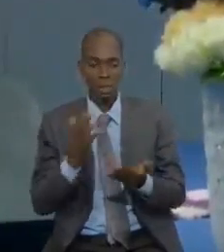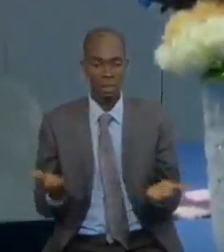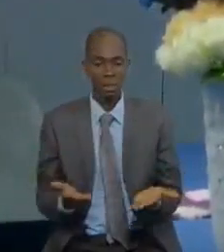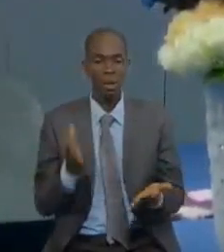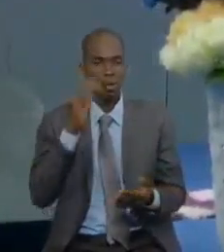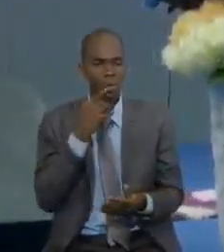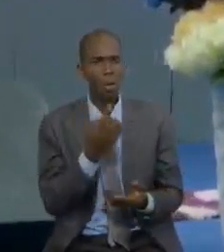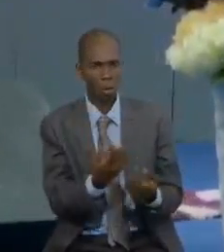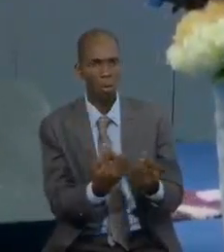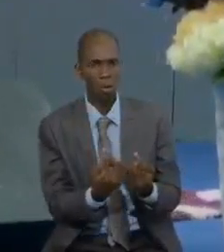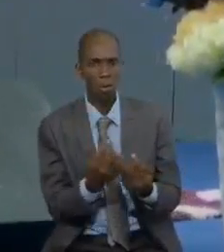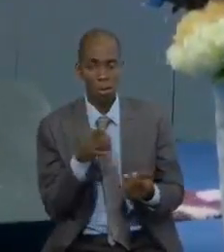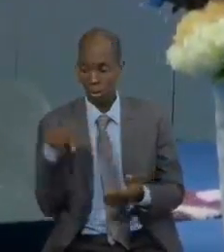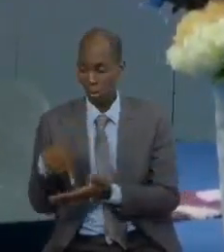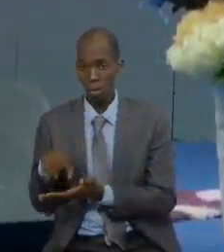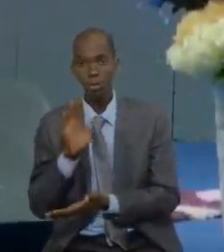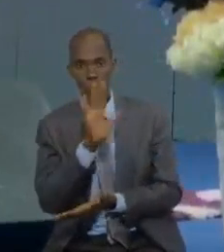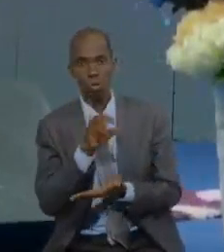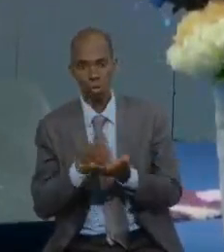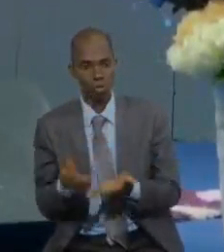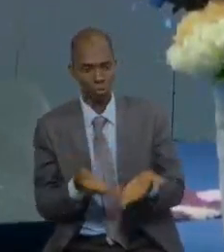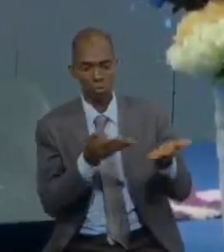come, come, this is yours. He will not deny you.